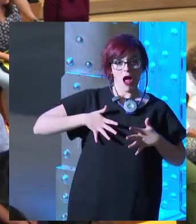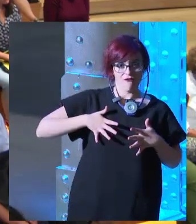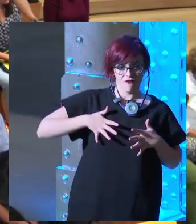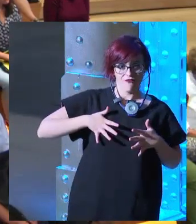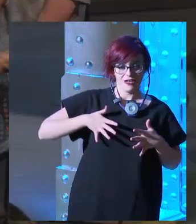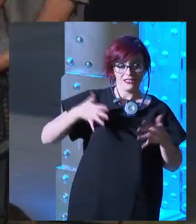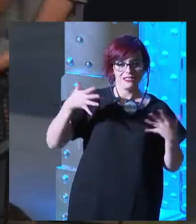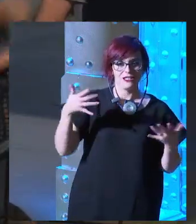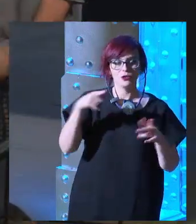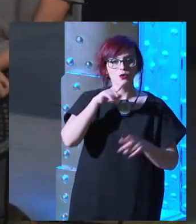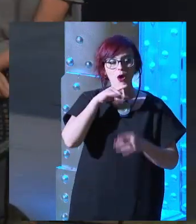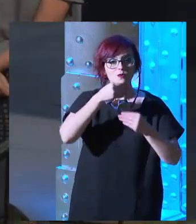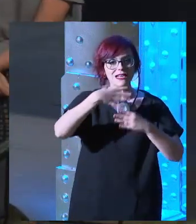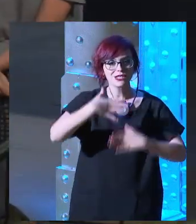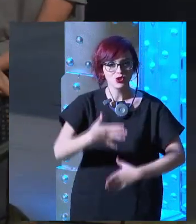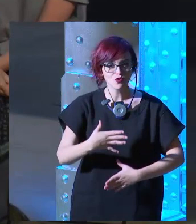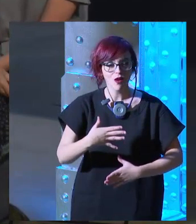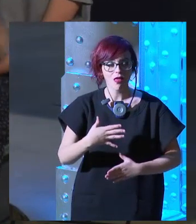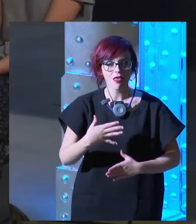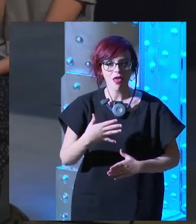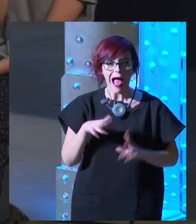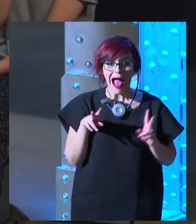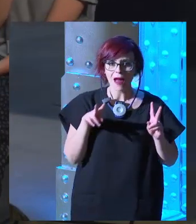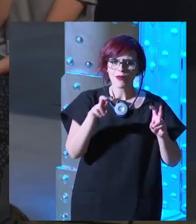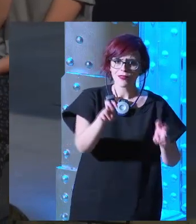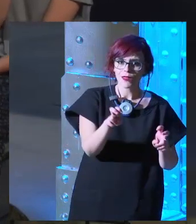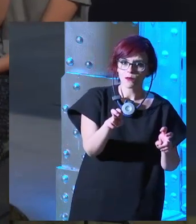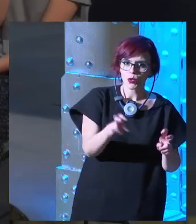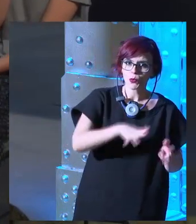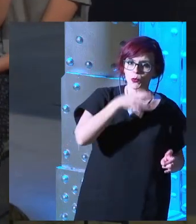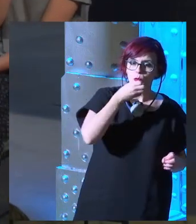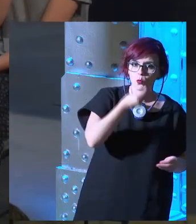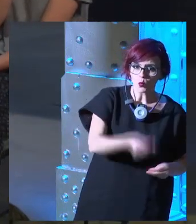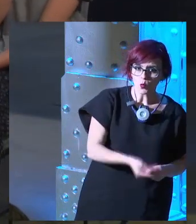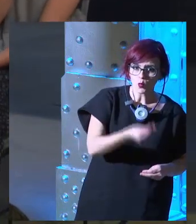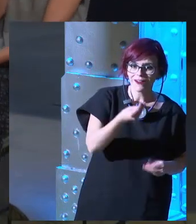beautiful line. People have it on T-shirts. I wander around the world thinking, I wrote that.